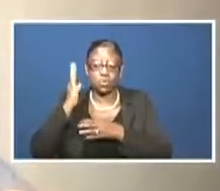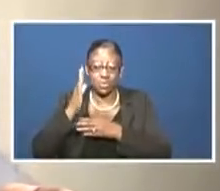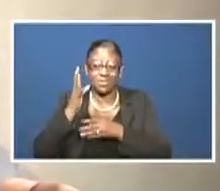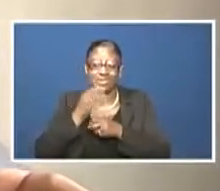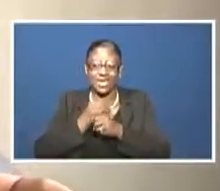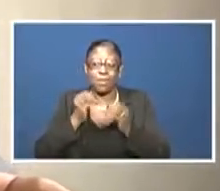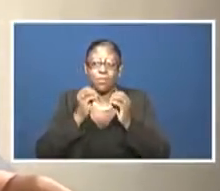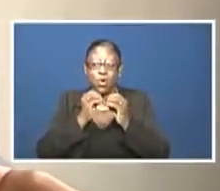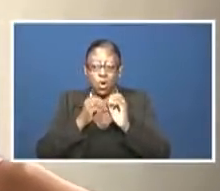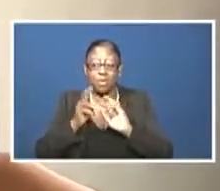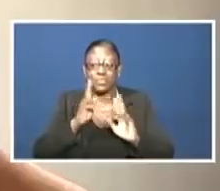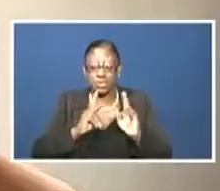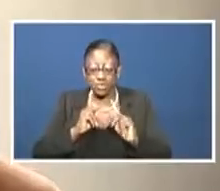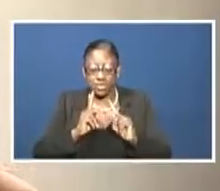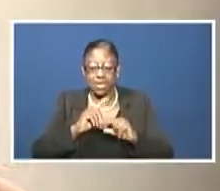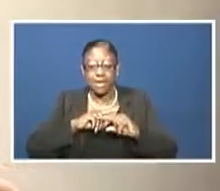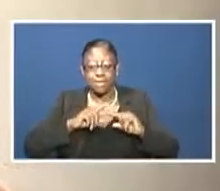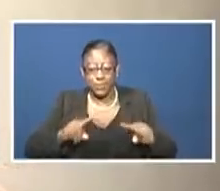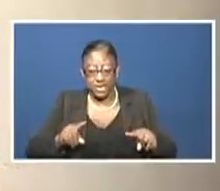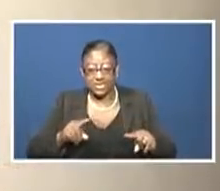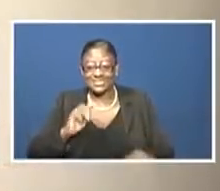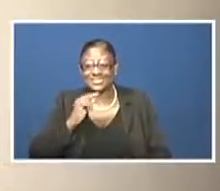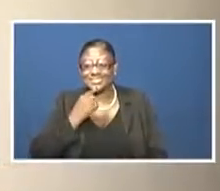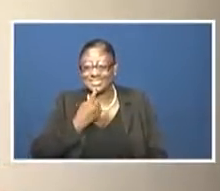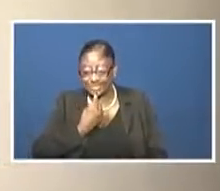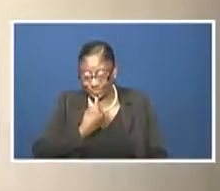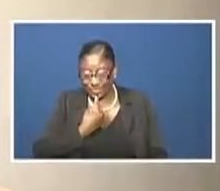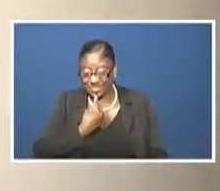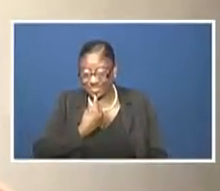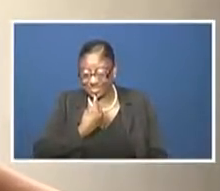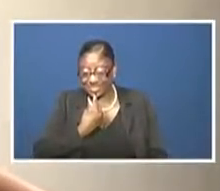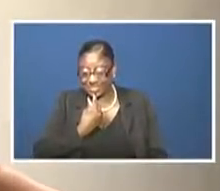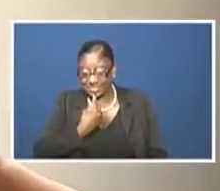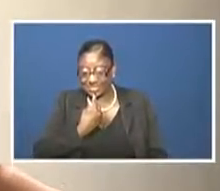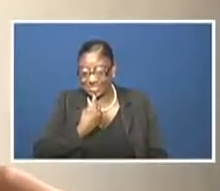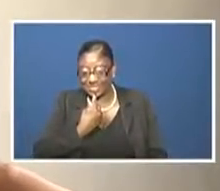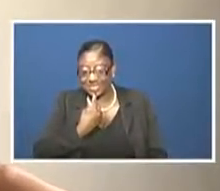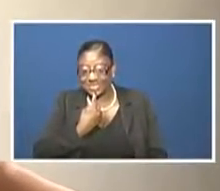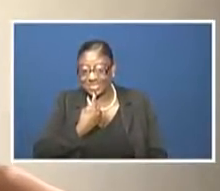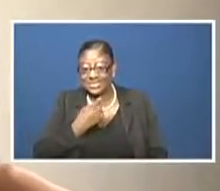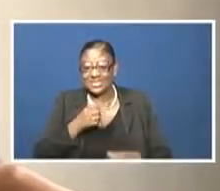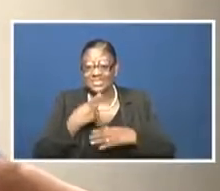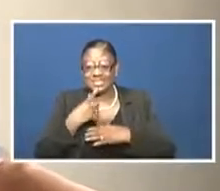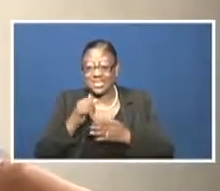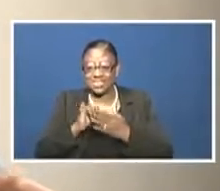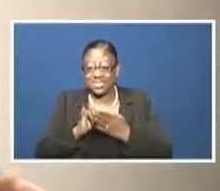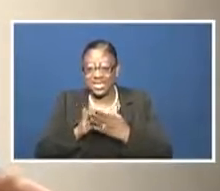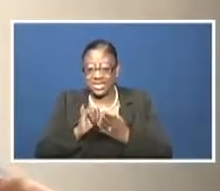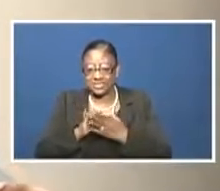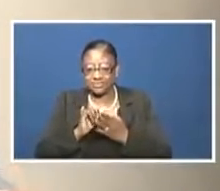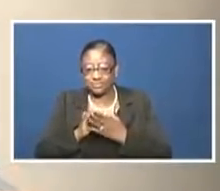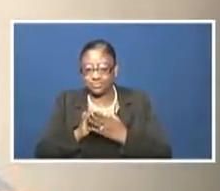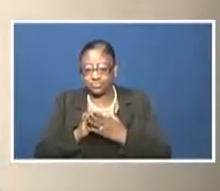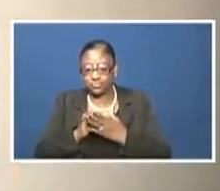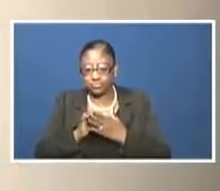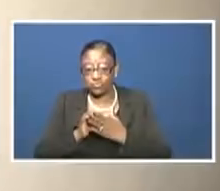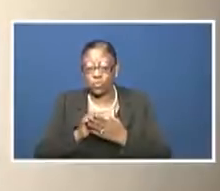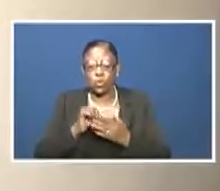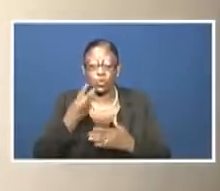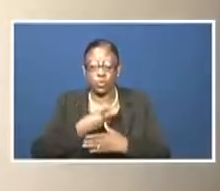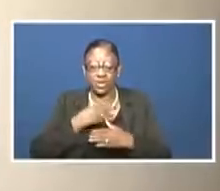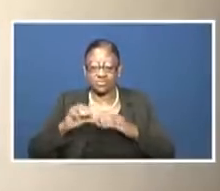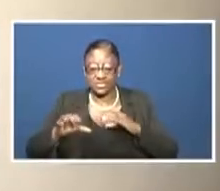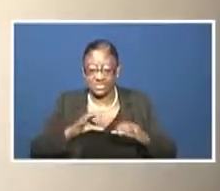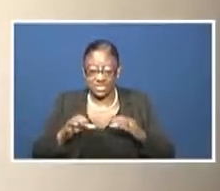that the severity of cases currently is going to mean that it is less likely that we would have to deal